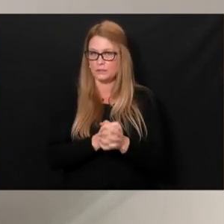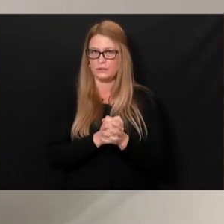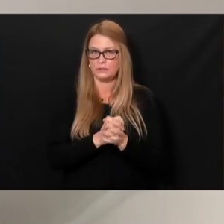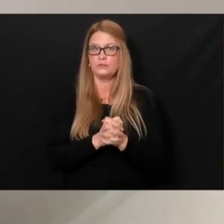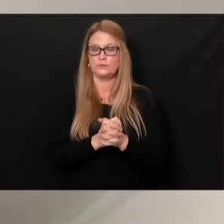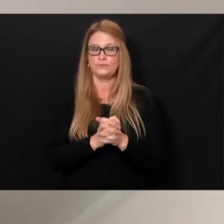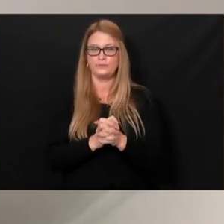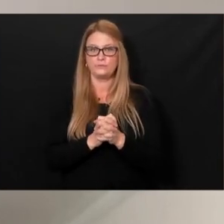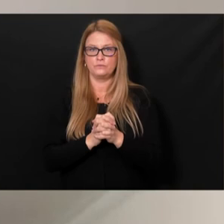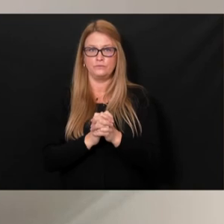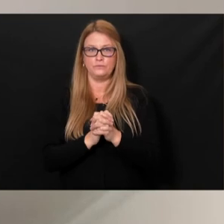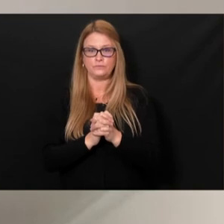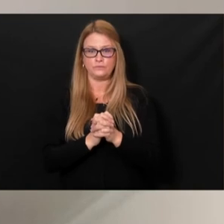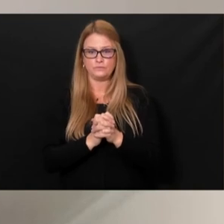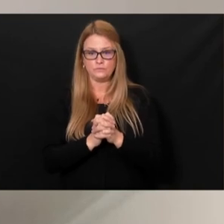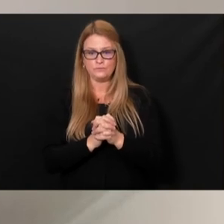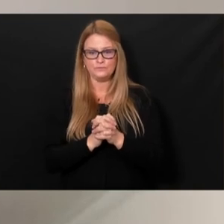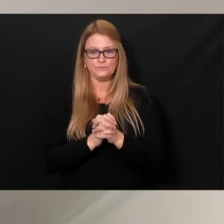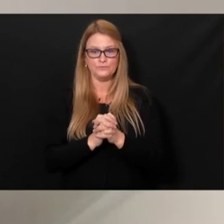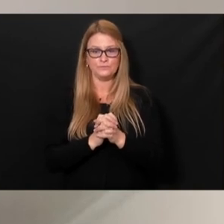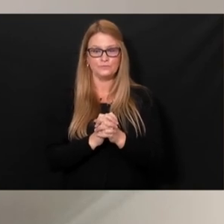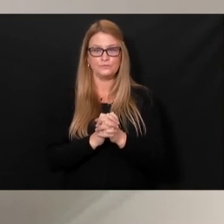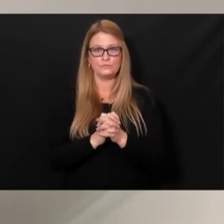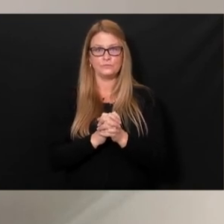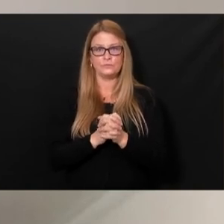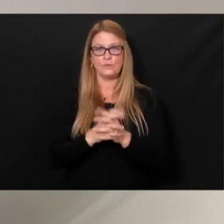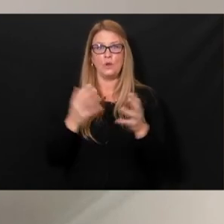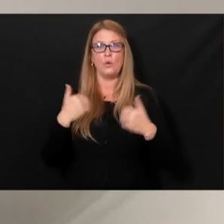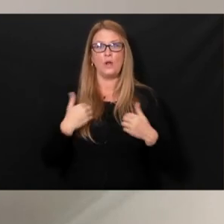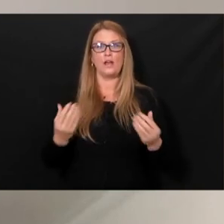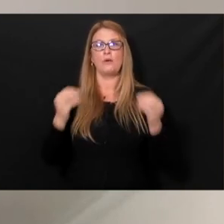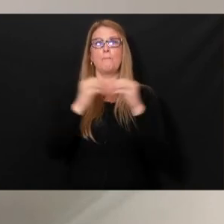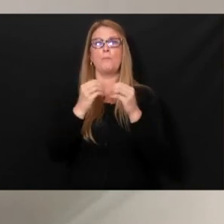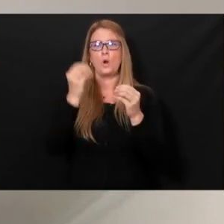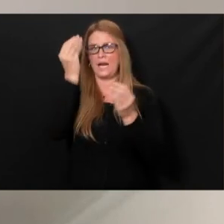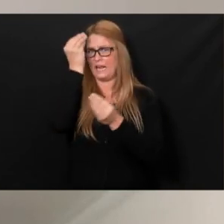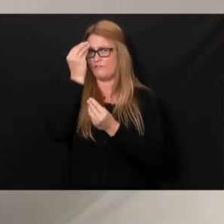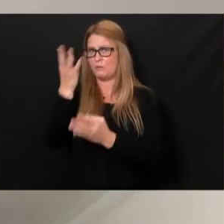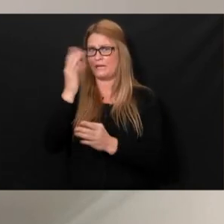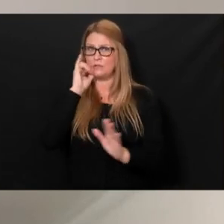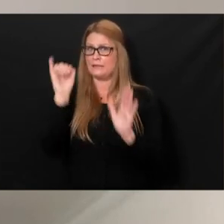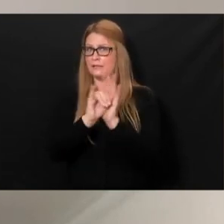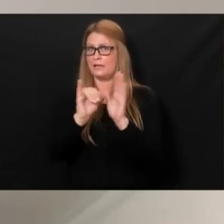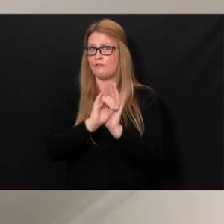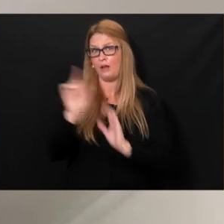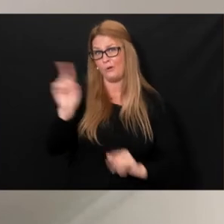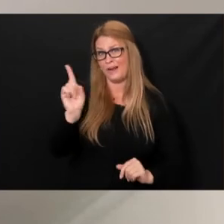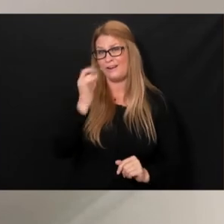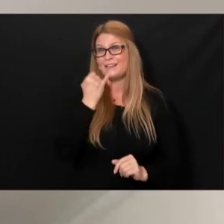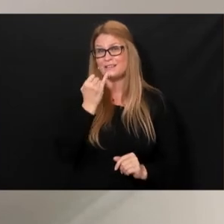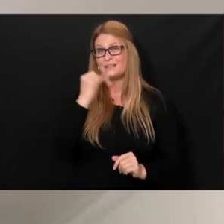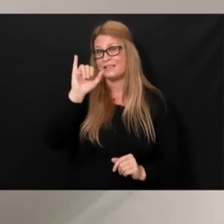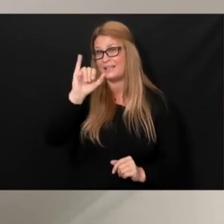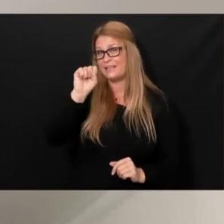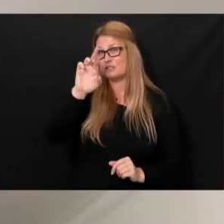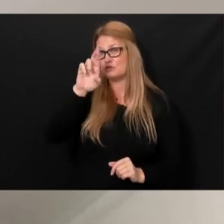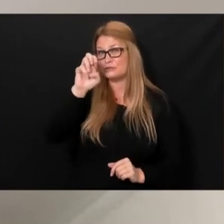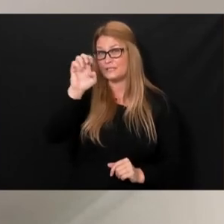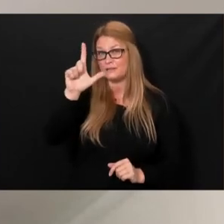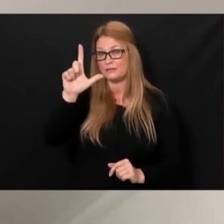evolving information that's coming out of Israel that demonstrates that even with some of the mutant forms